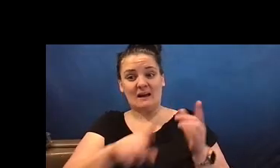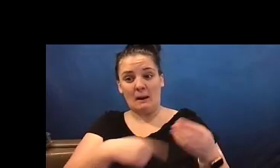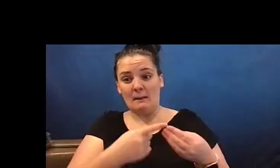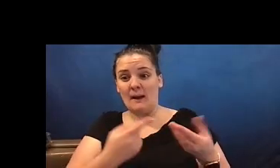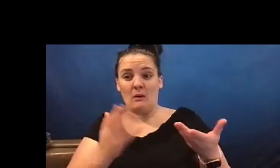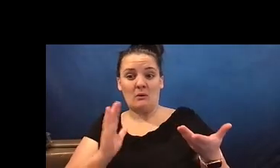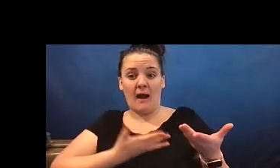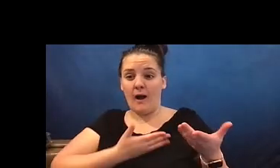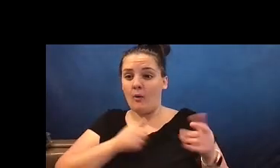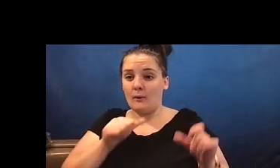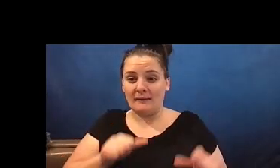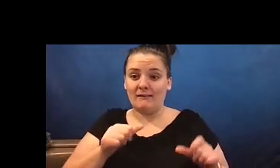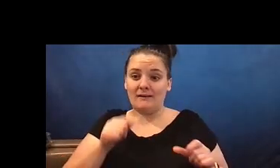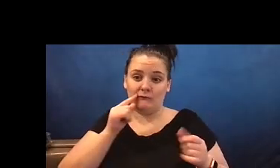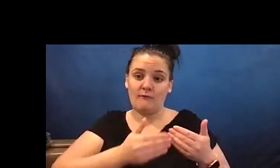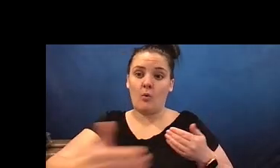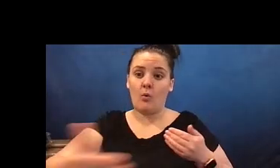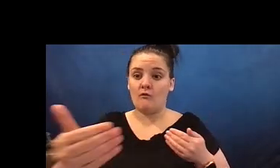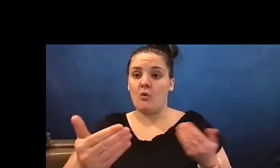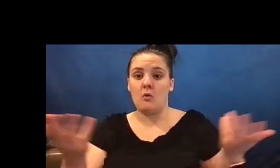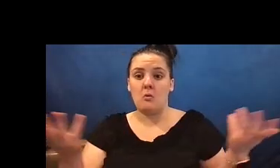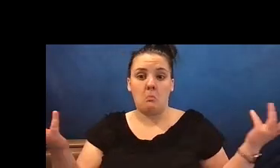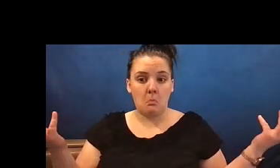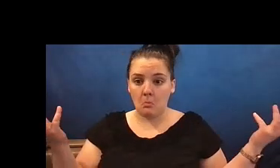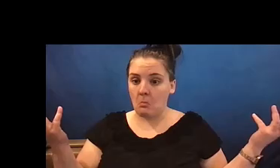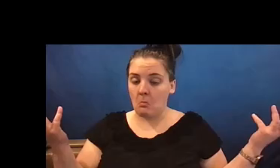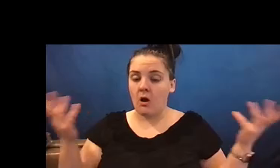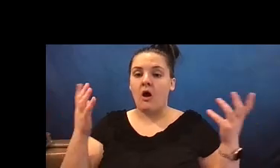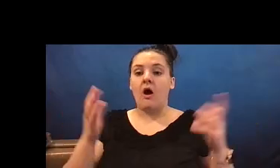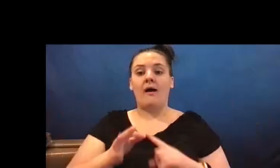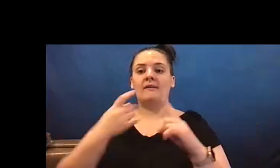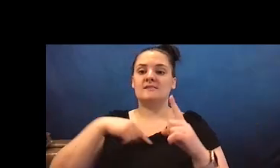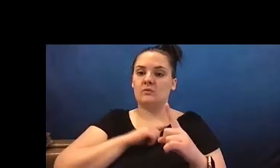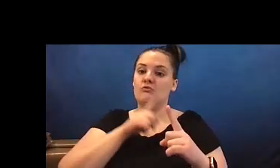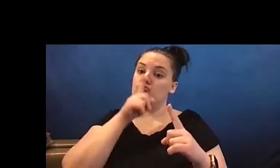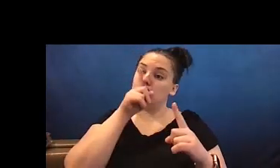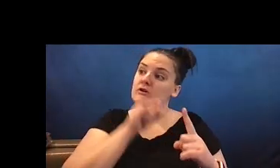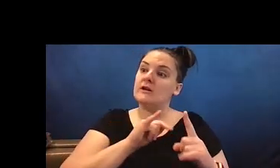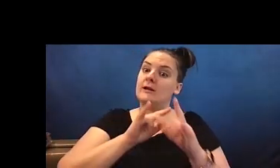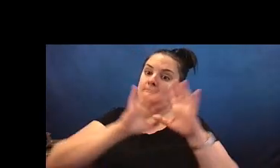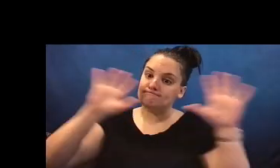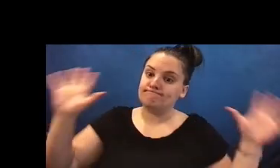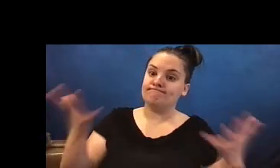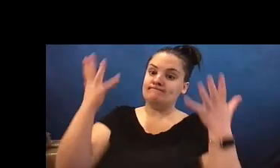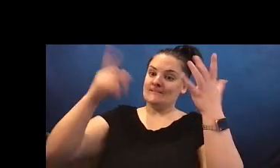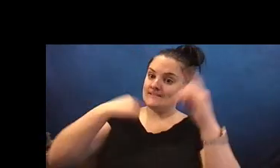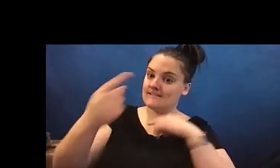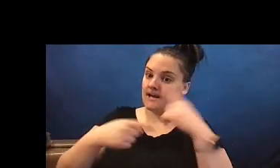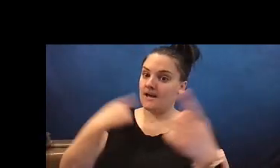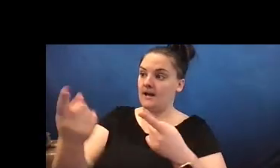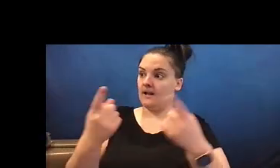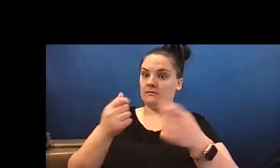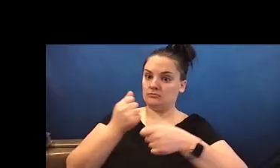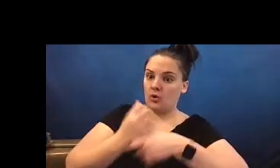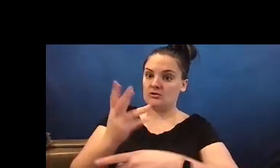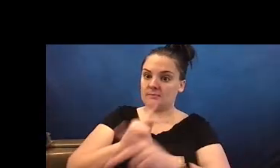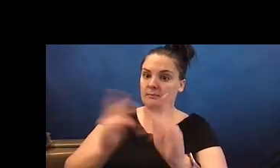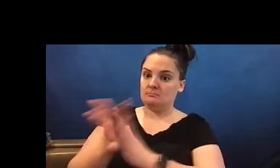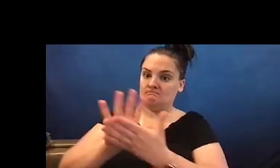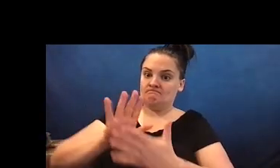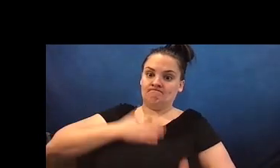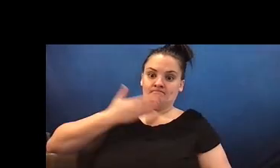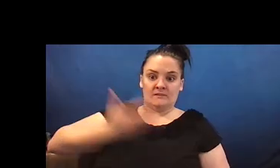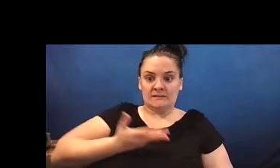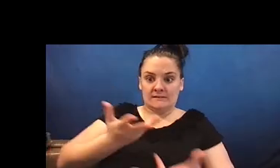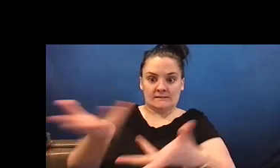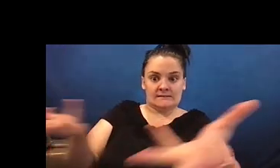do going forward unless we really create a public outcry and hopefully a governor and a legislature that is going to say this